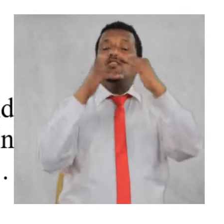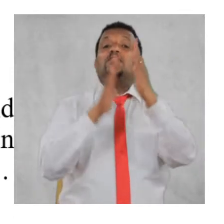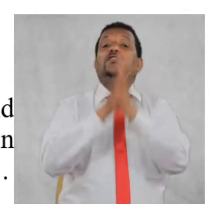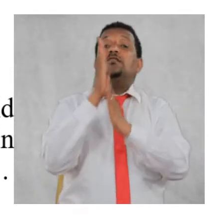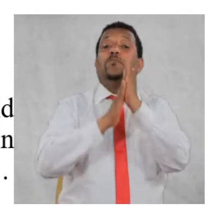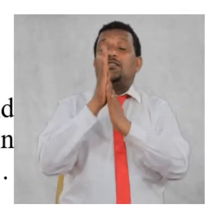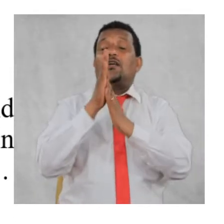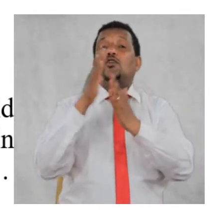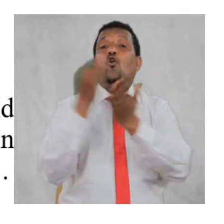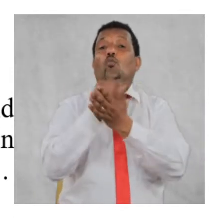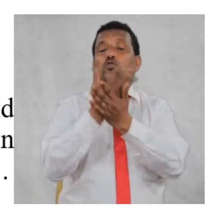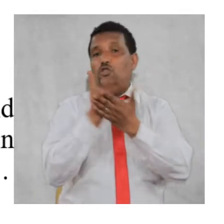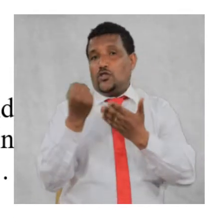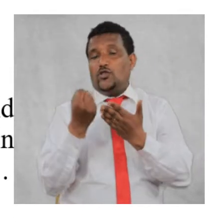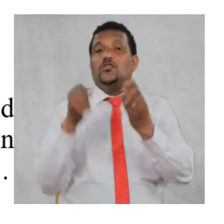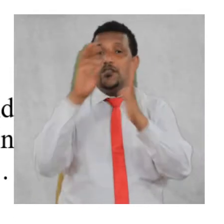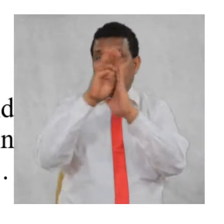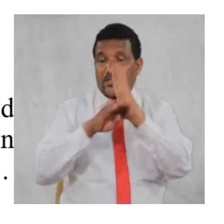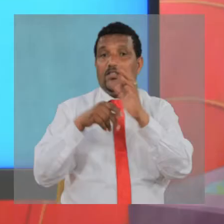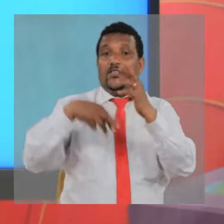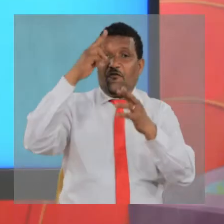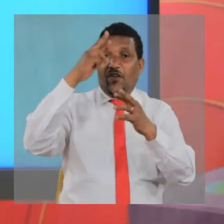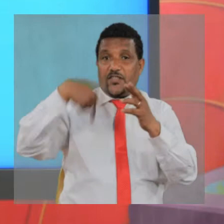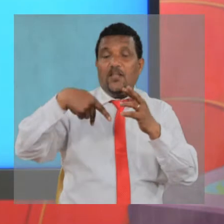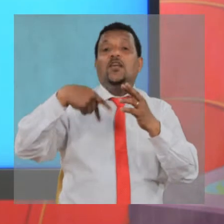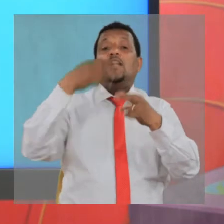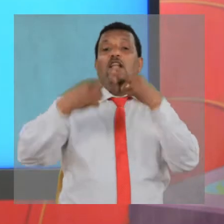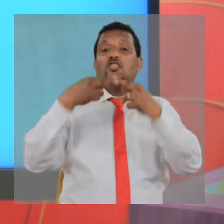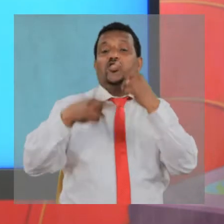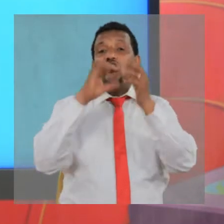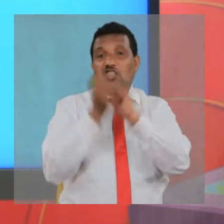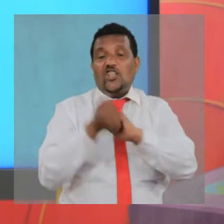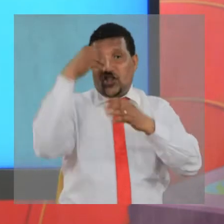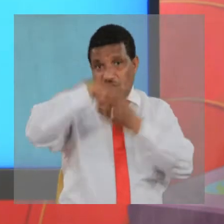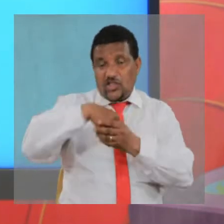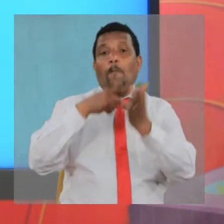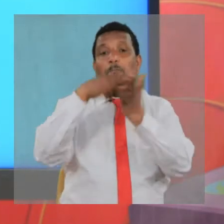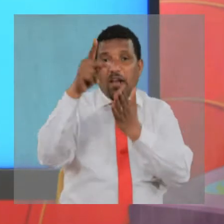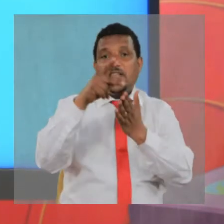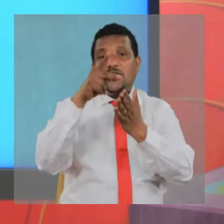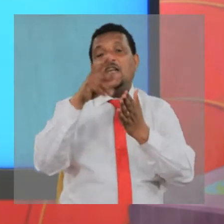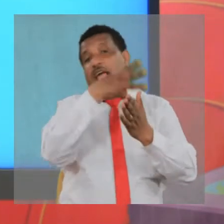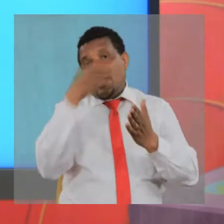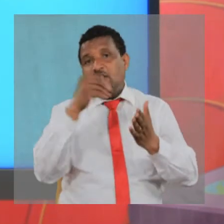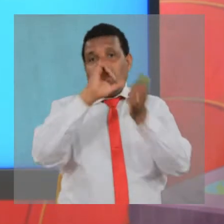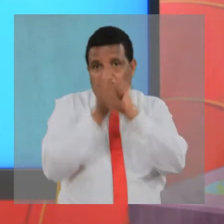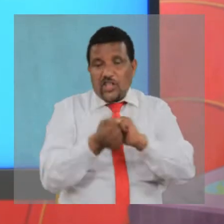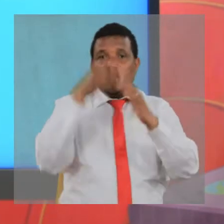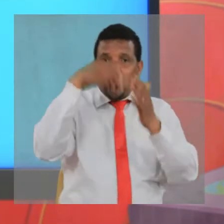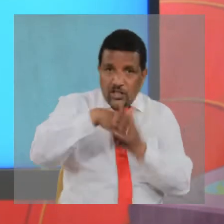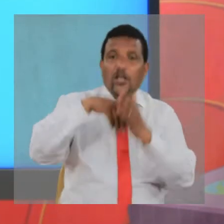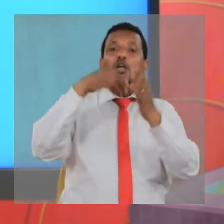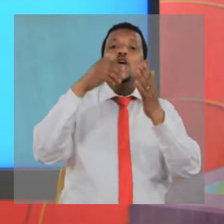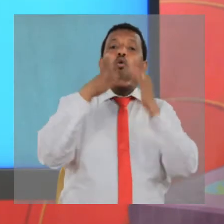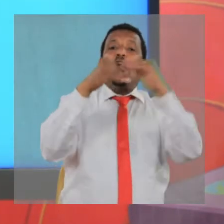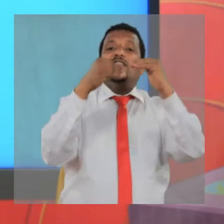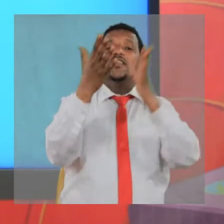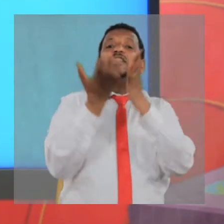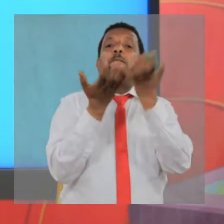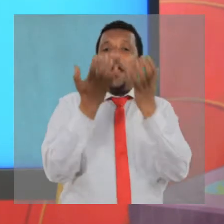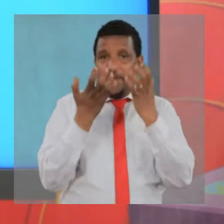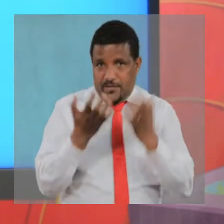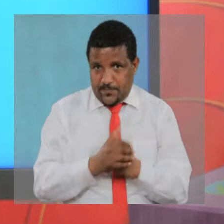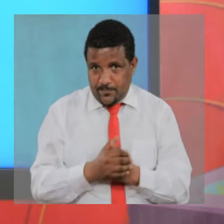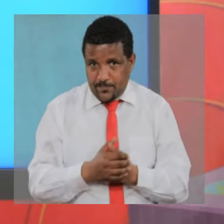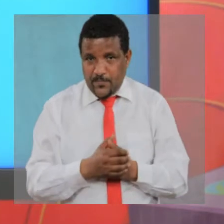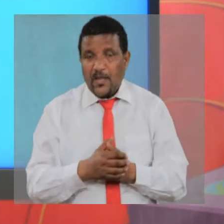increase. Due to this inverse relationship between the changes in price and the changes in the quantity demanded, then